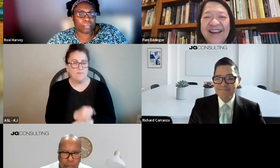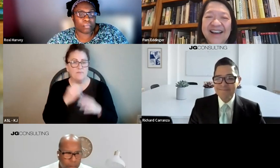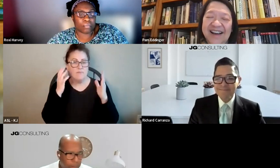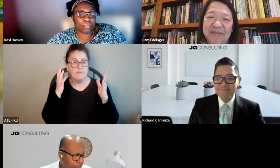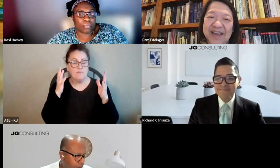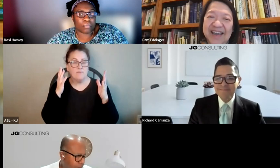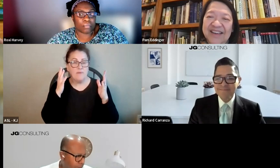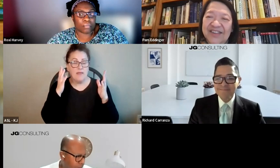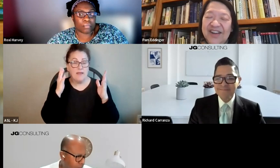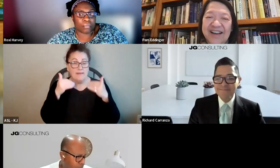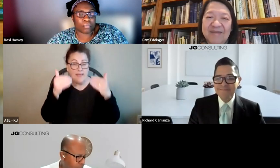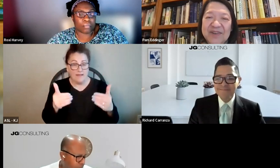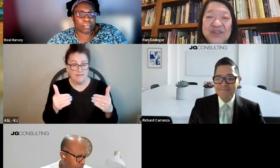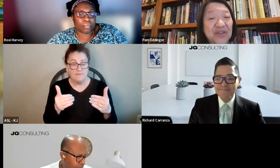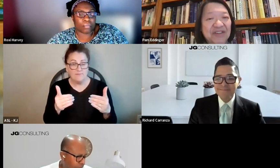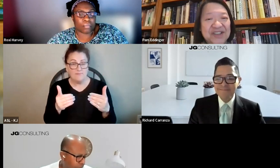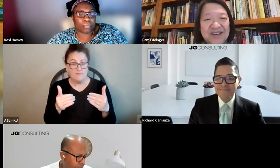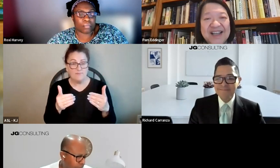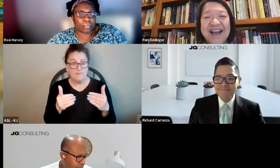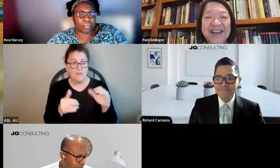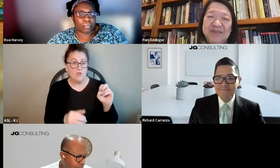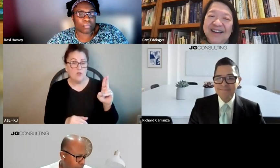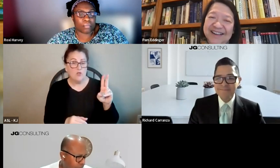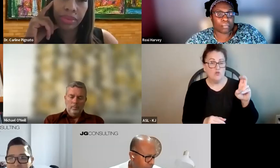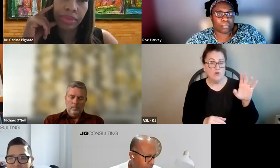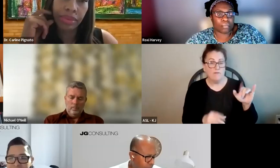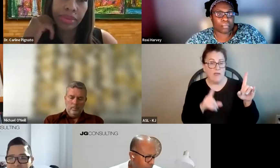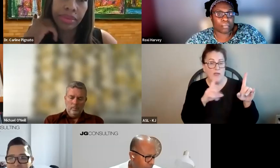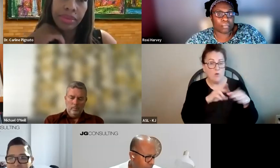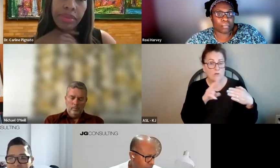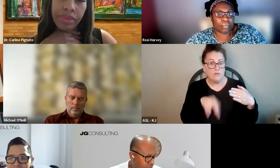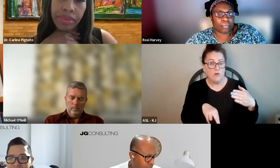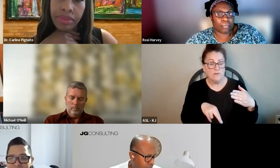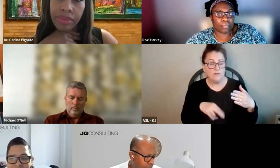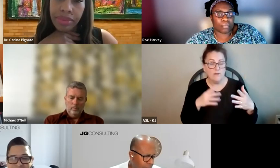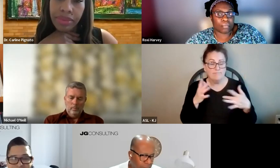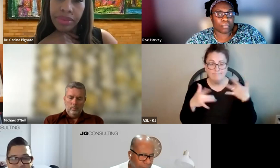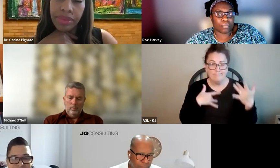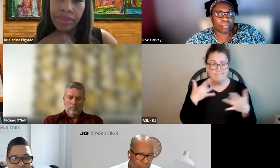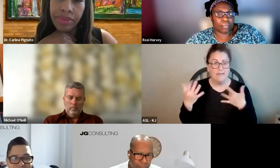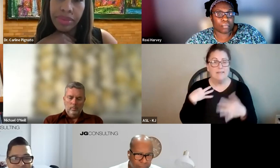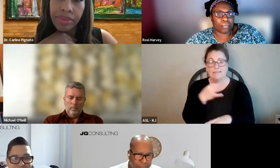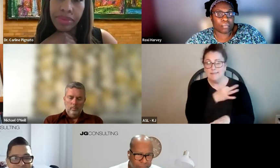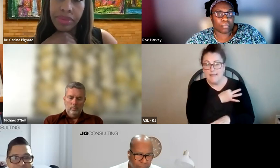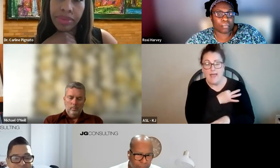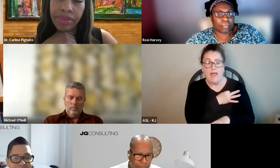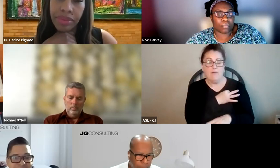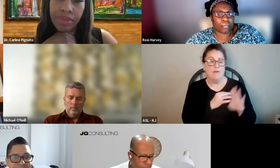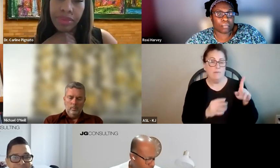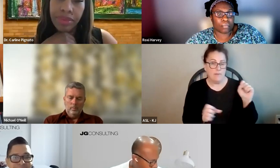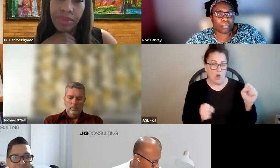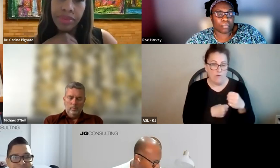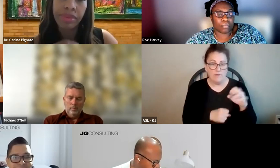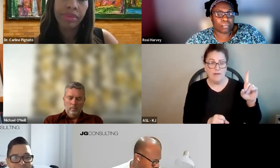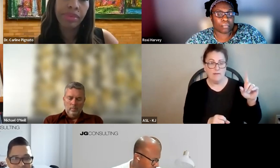part is survey results. I am delighted to welcome staff from the BPS Office of Data and